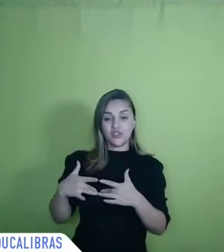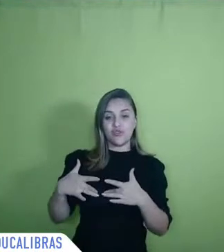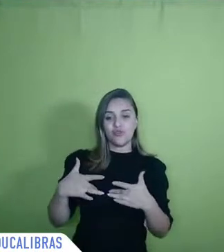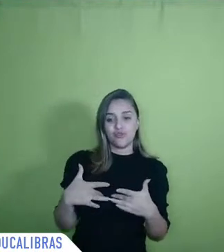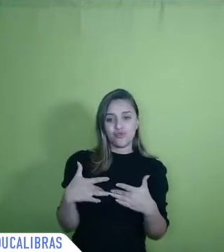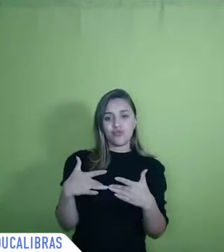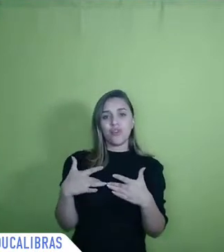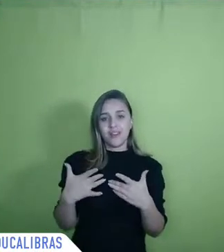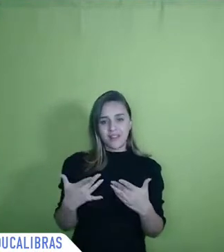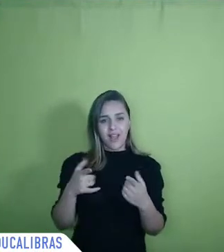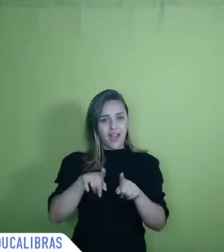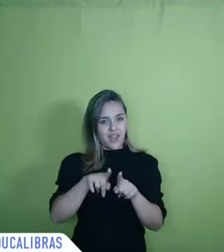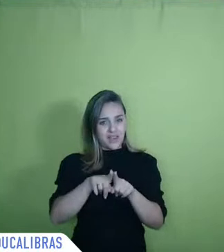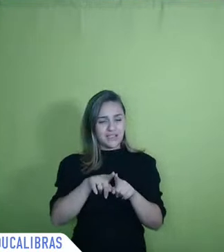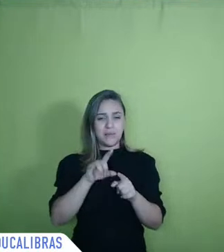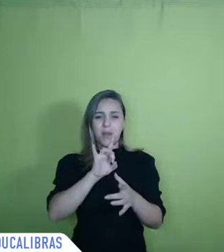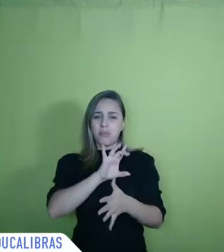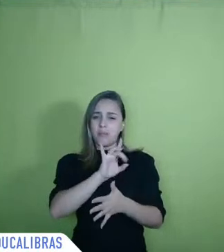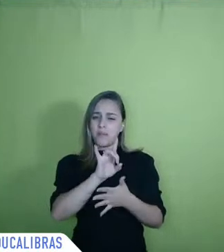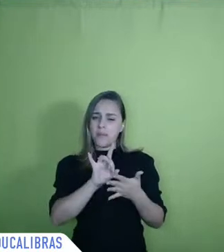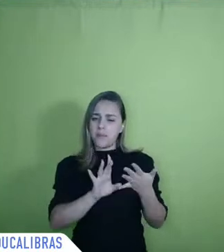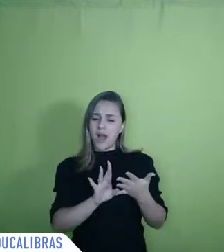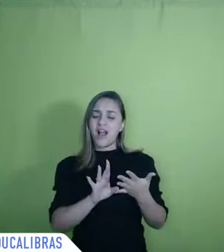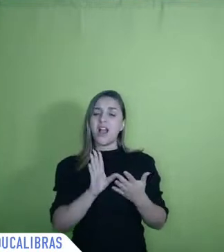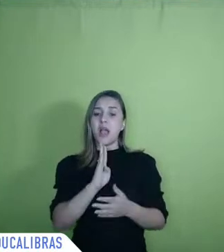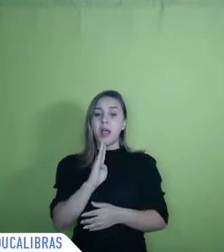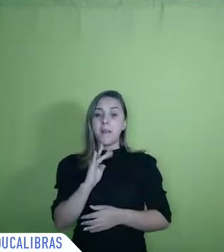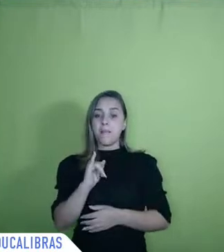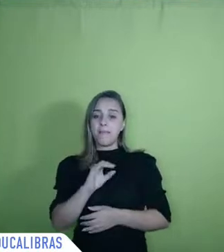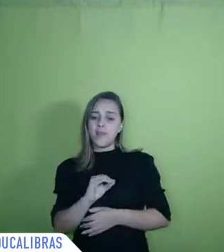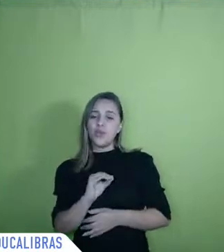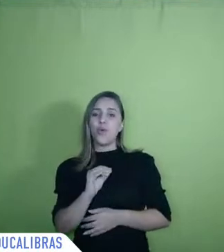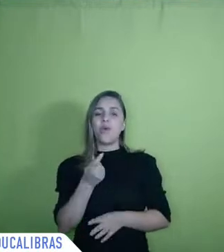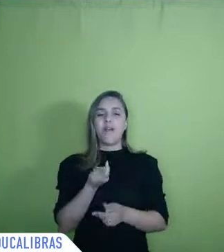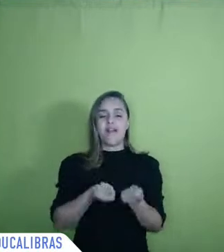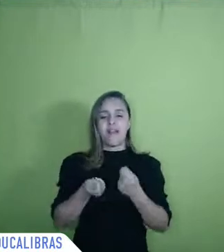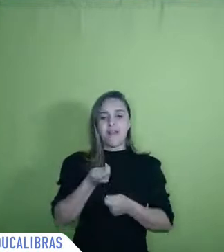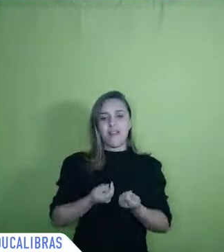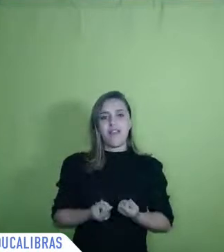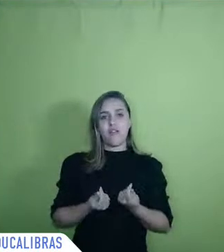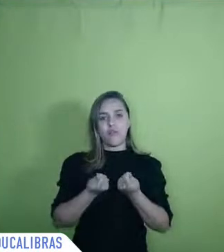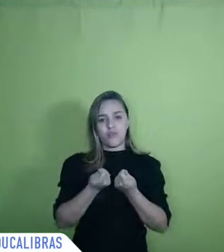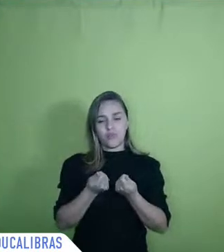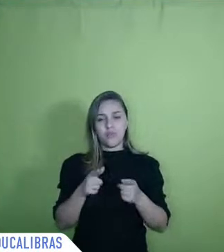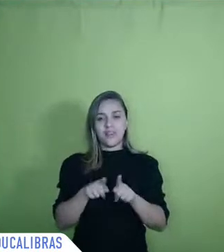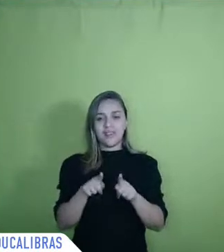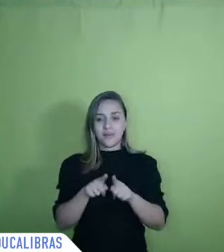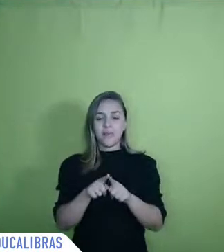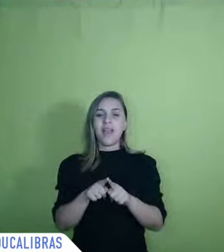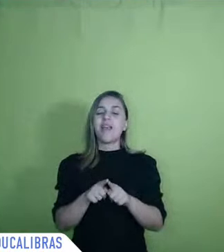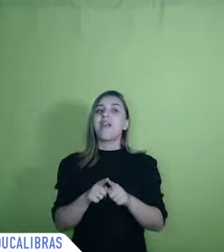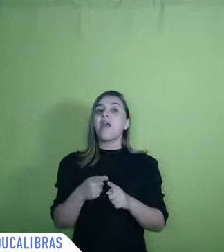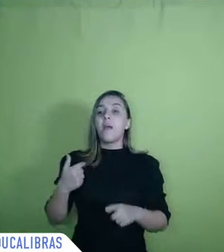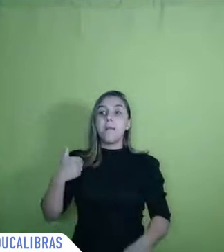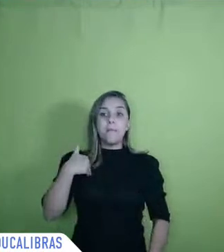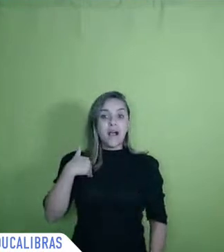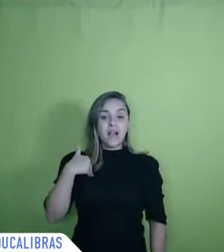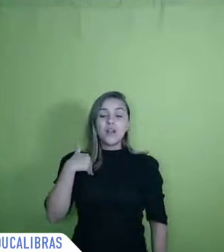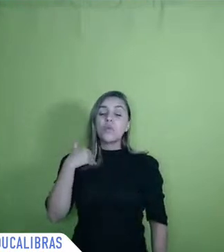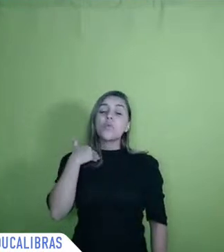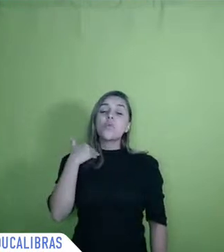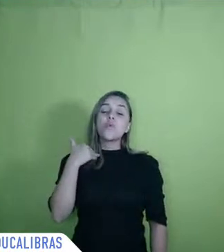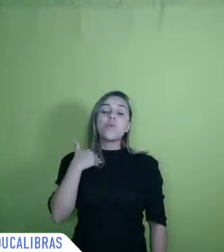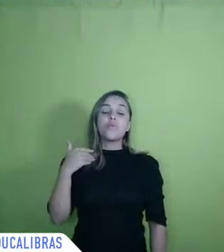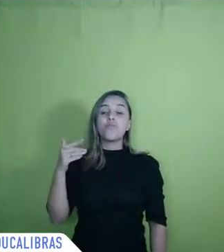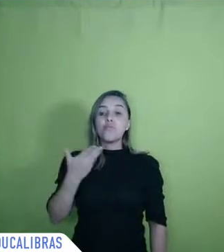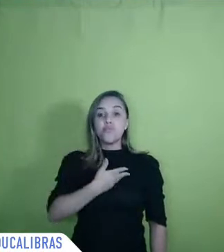economy, the solidarity in economy. And we have to verify